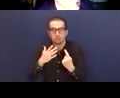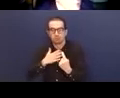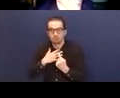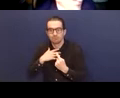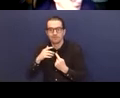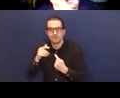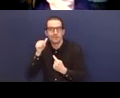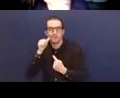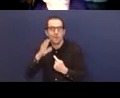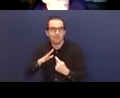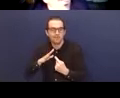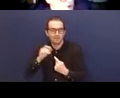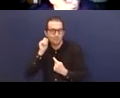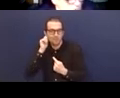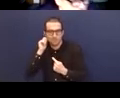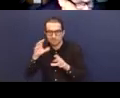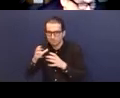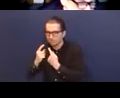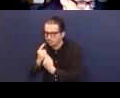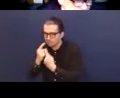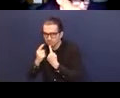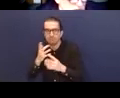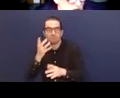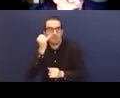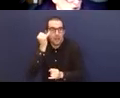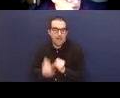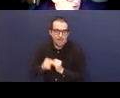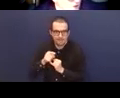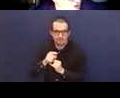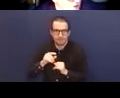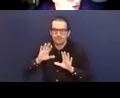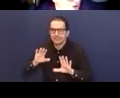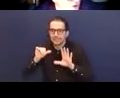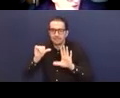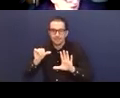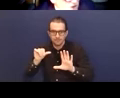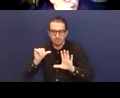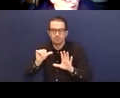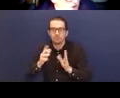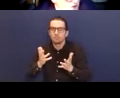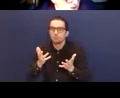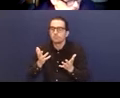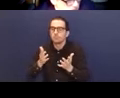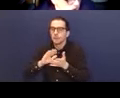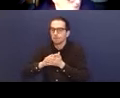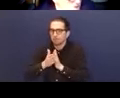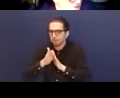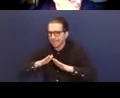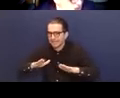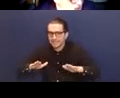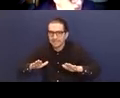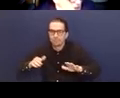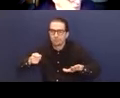have 2. Proportion of positions in the national and local institutions, including the legislature, that's the